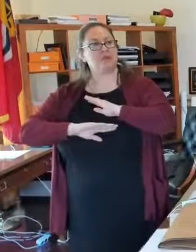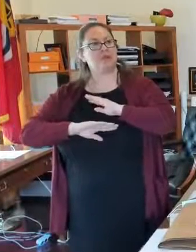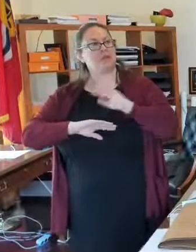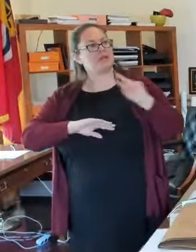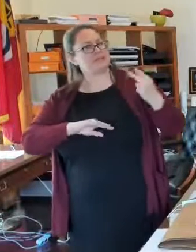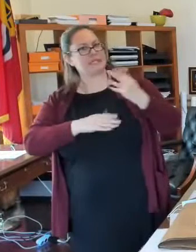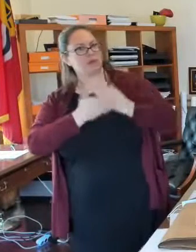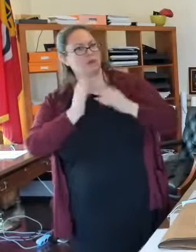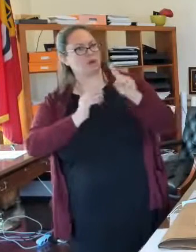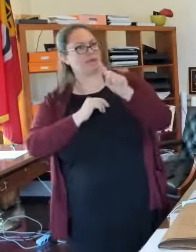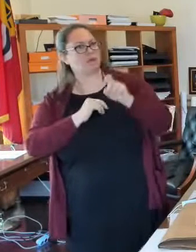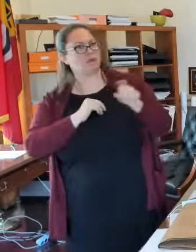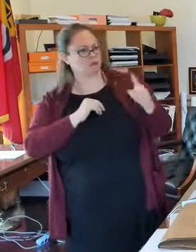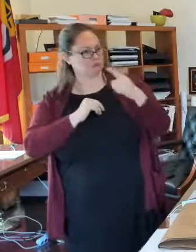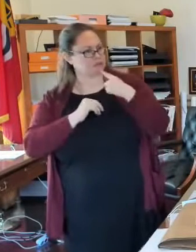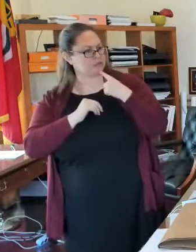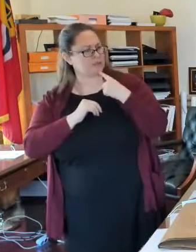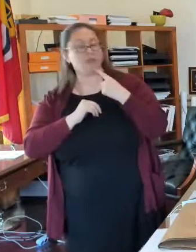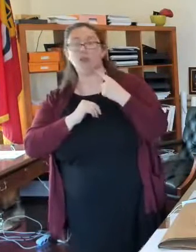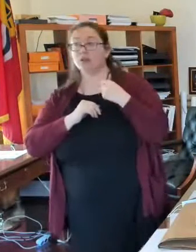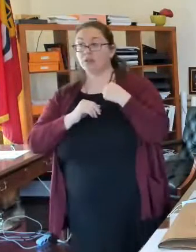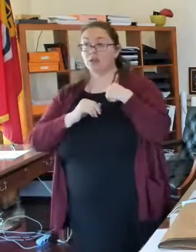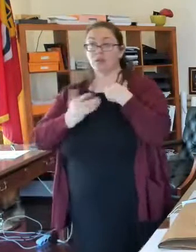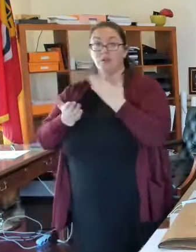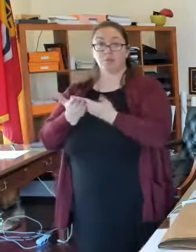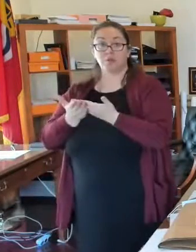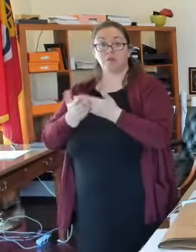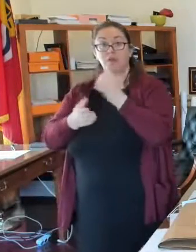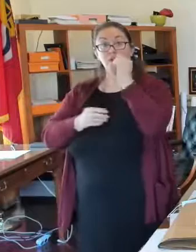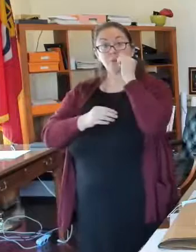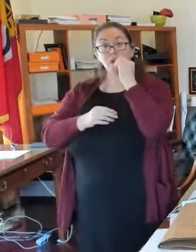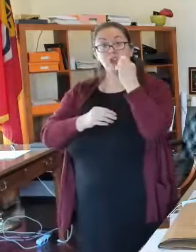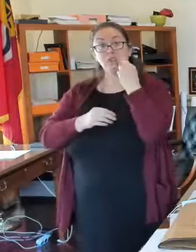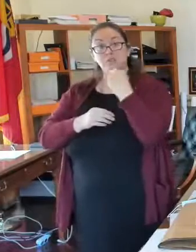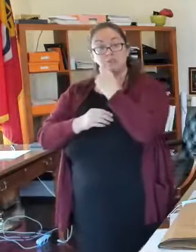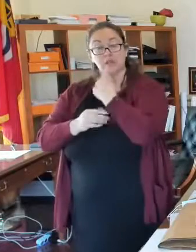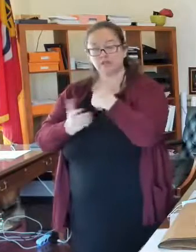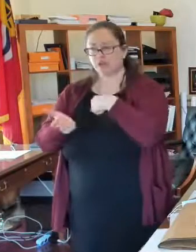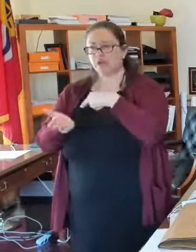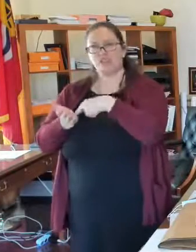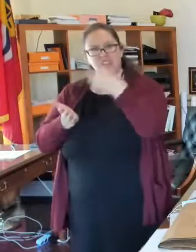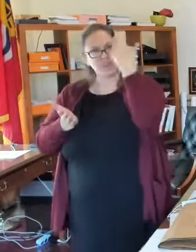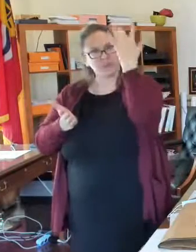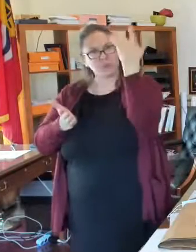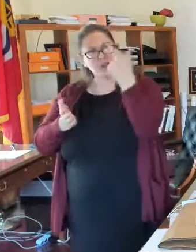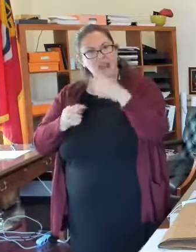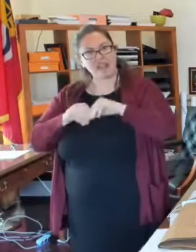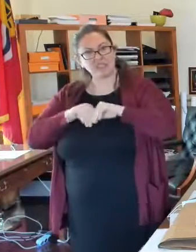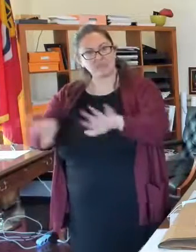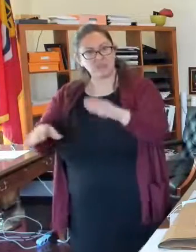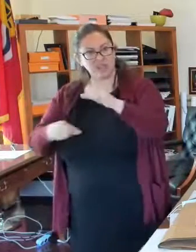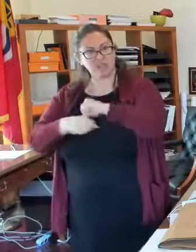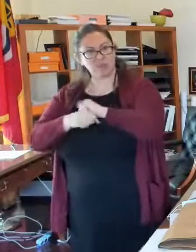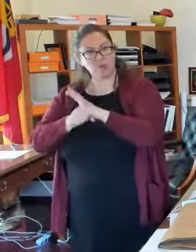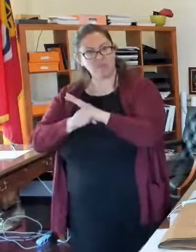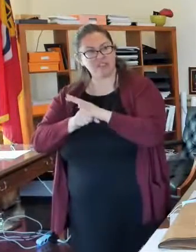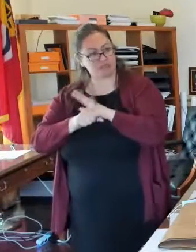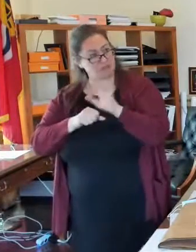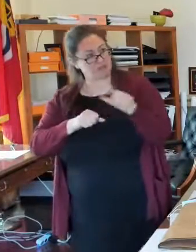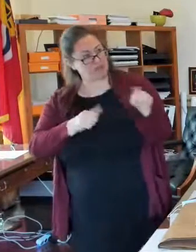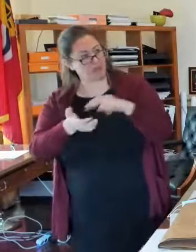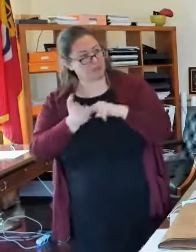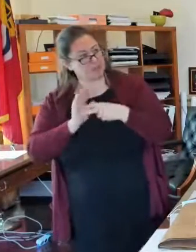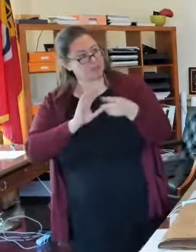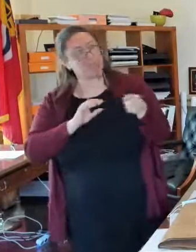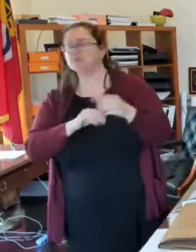that question was, do we see evidence that bars and restaurants are the source of spreading COVID? I think, was that the gist of the question?